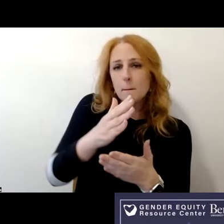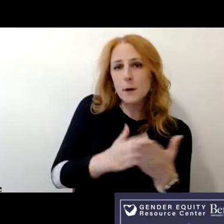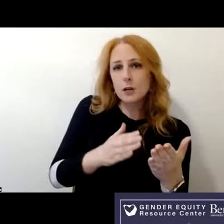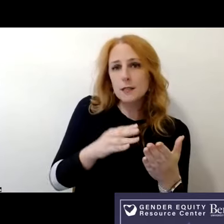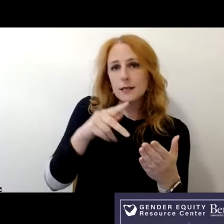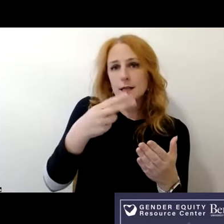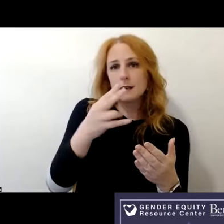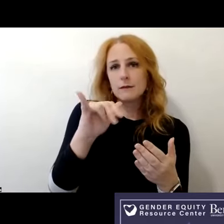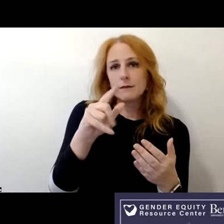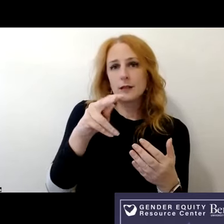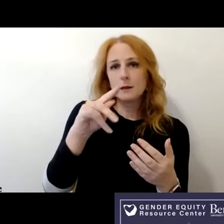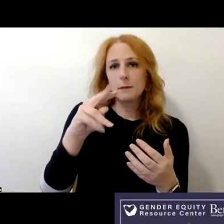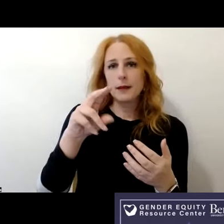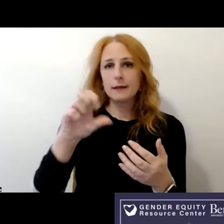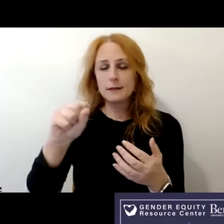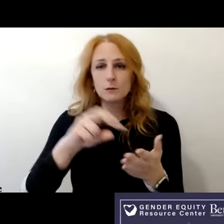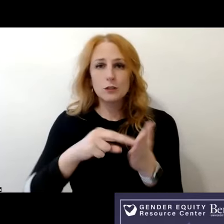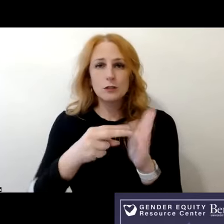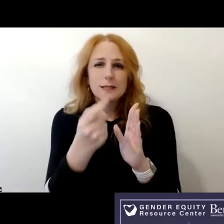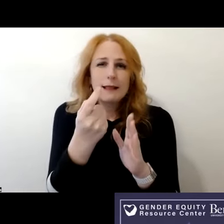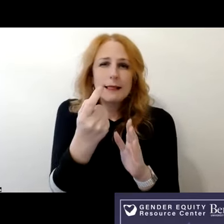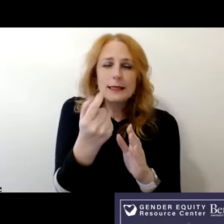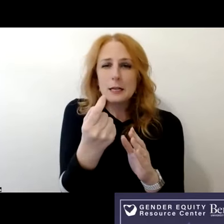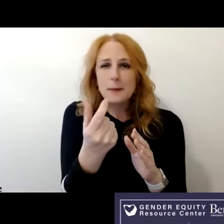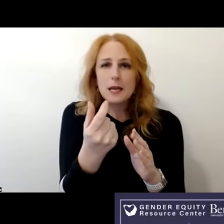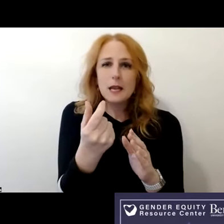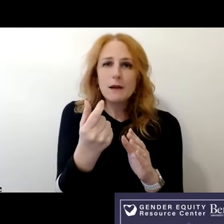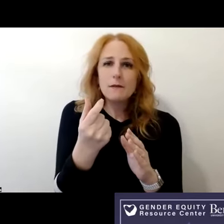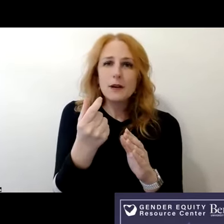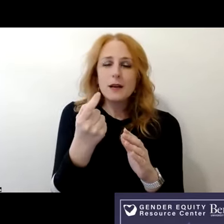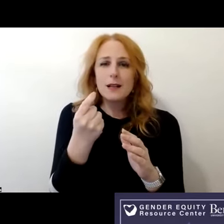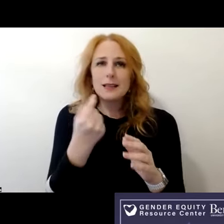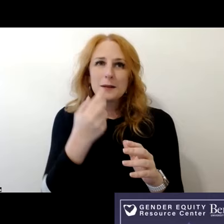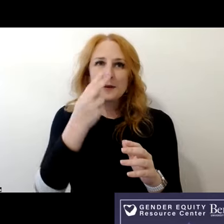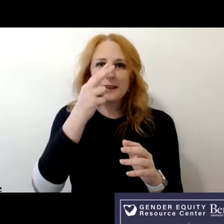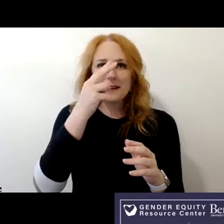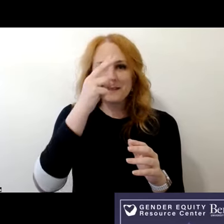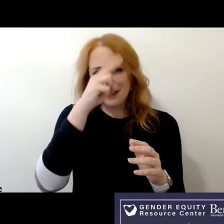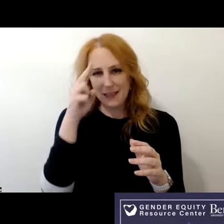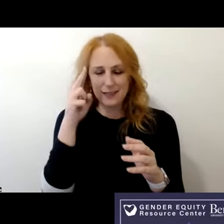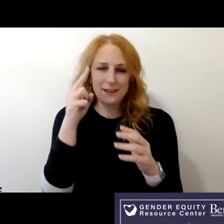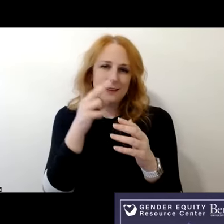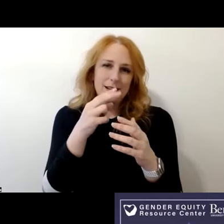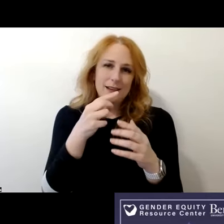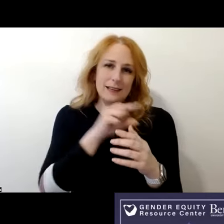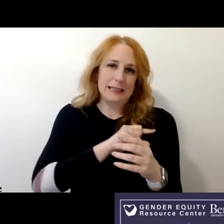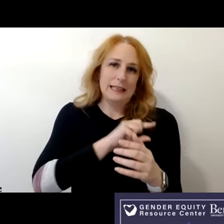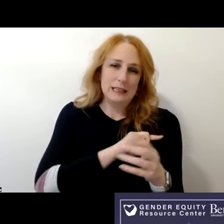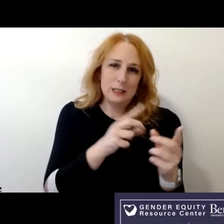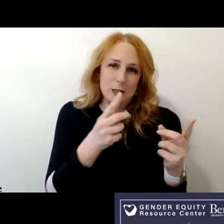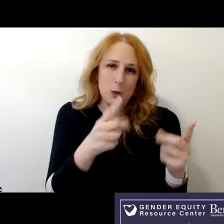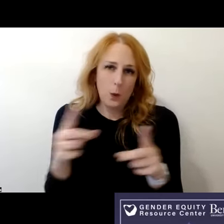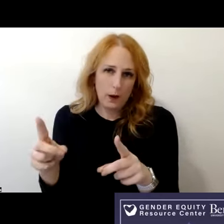Philippines, which means that I have a little bit of like residual Catholic guilt stuff happening, internalized